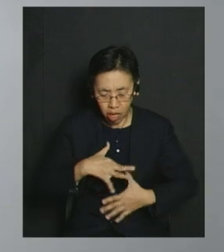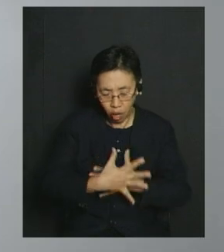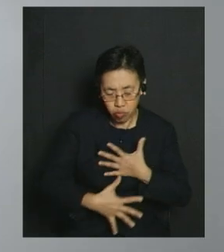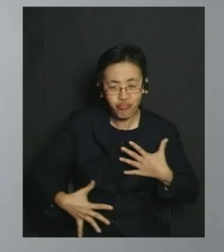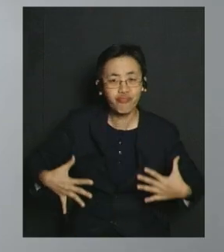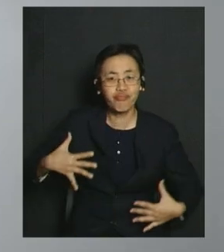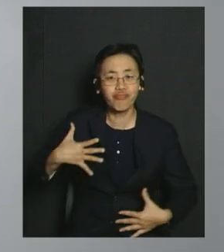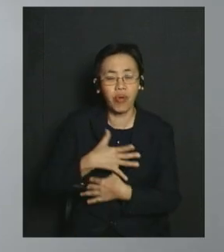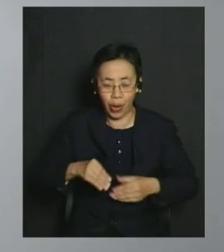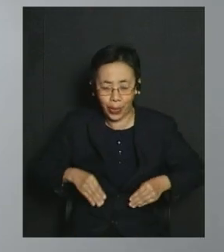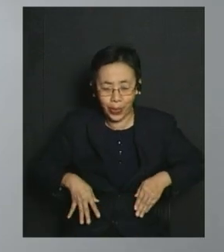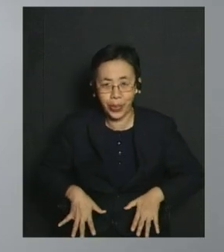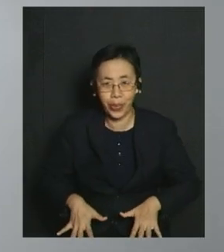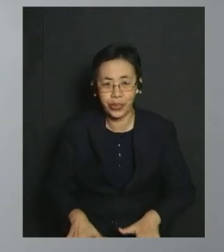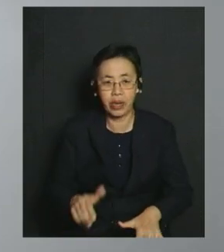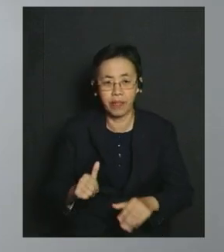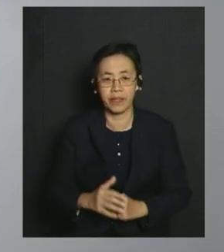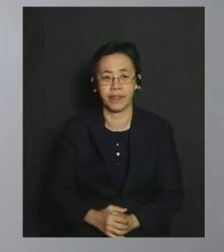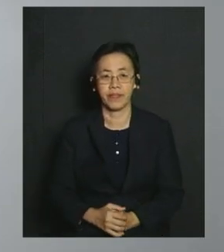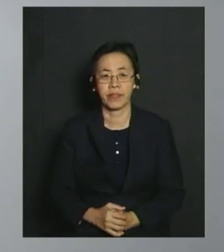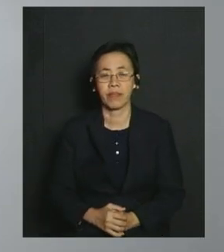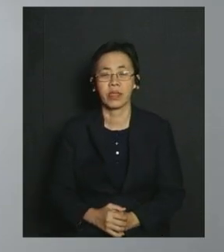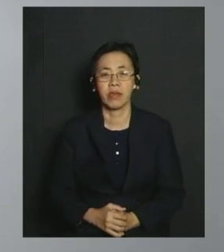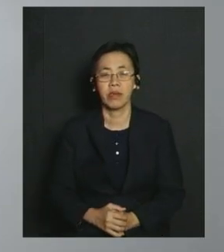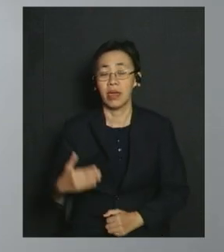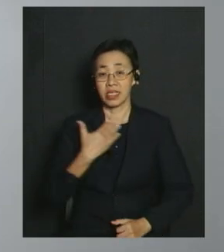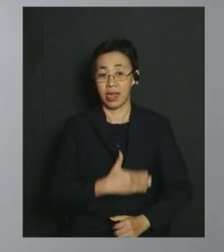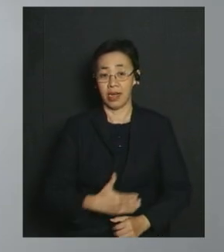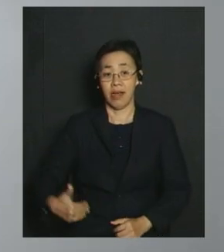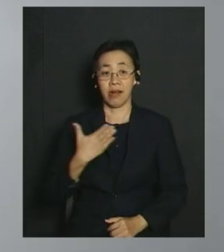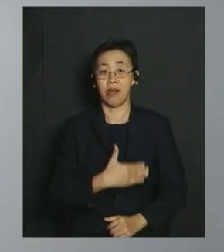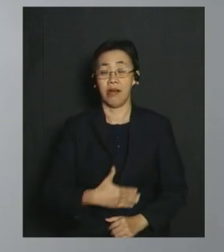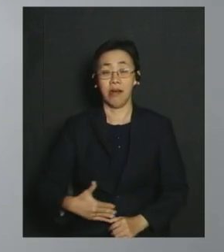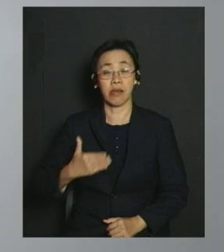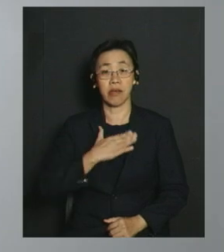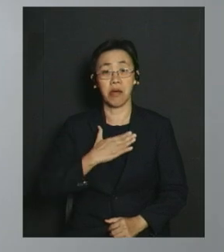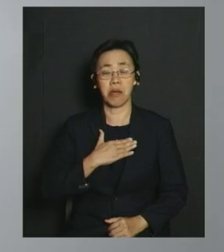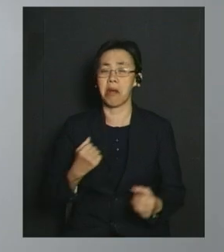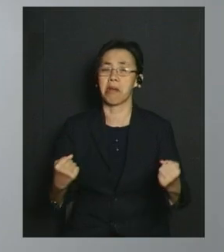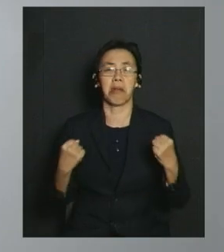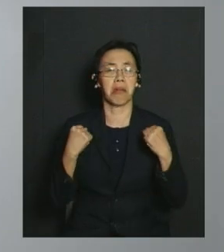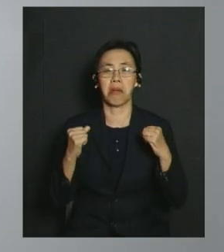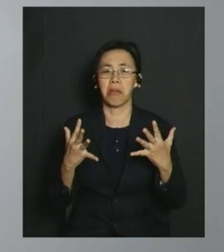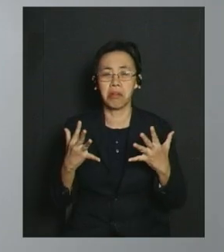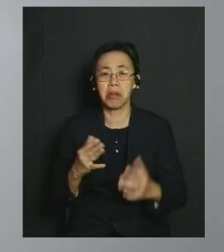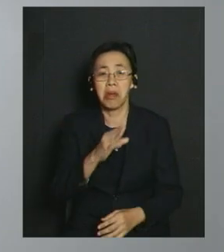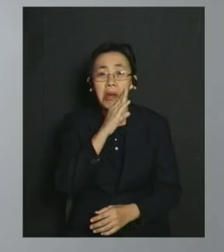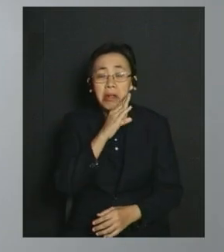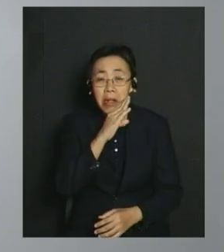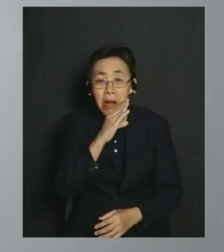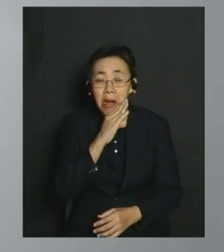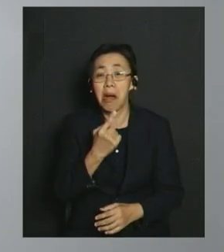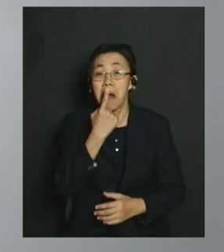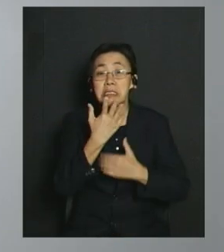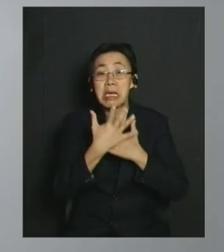But the whole body will be not strong if the capillary system is not strong. So